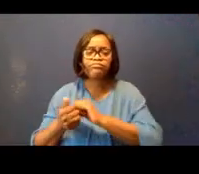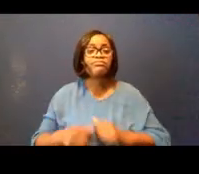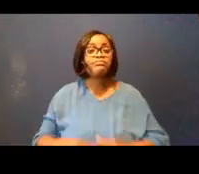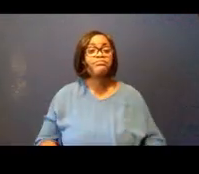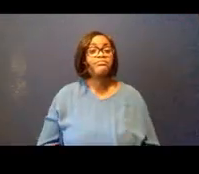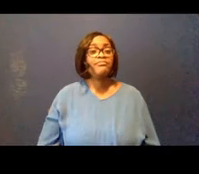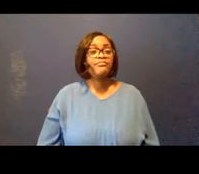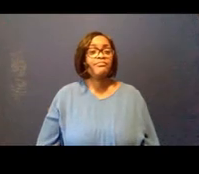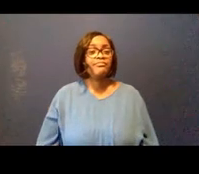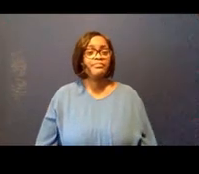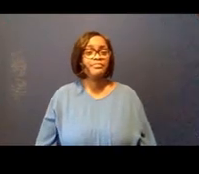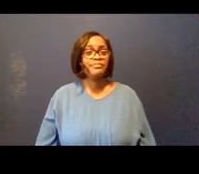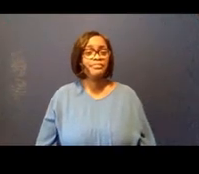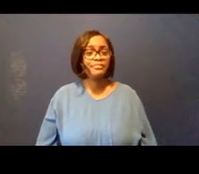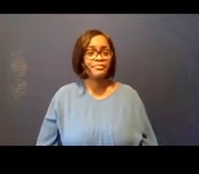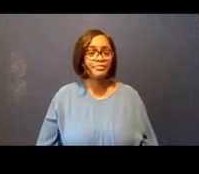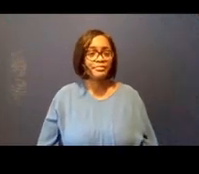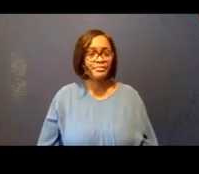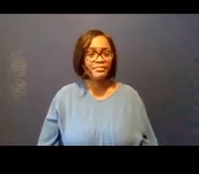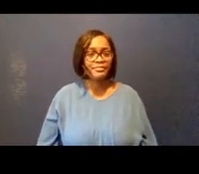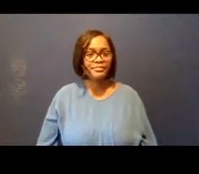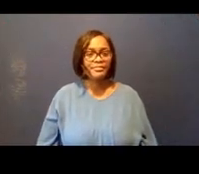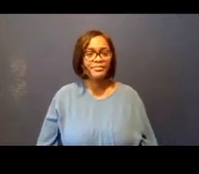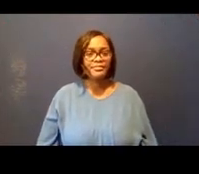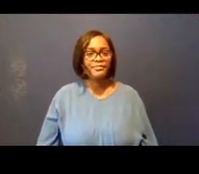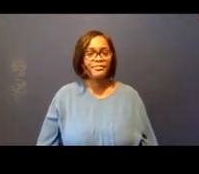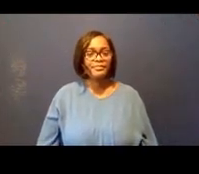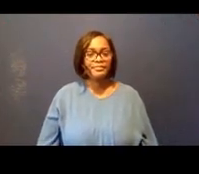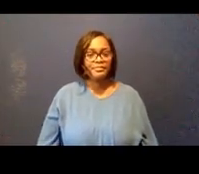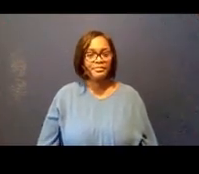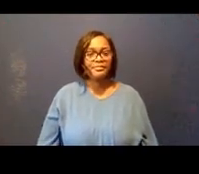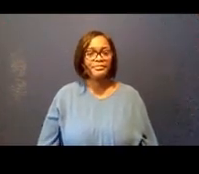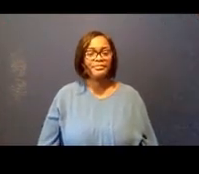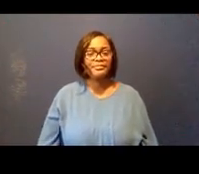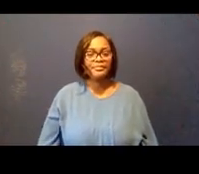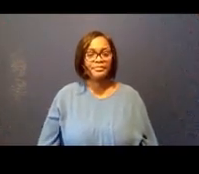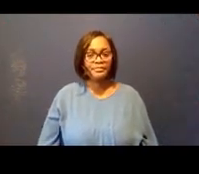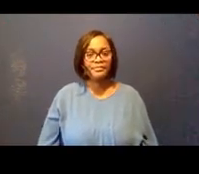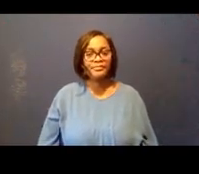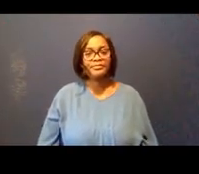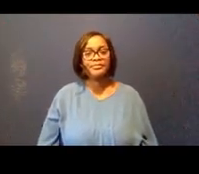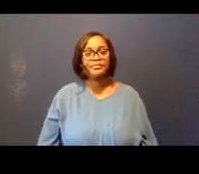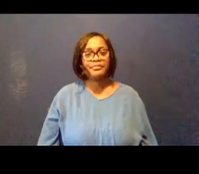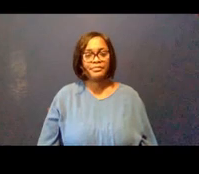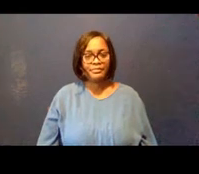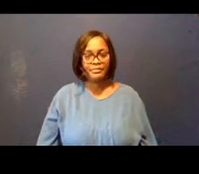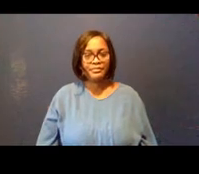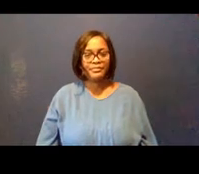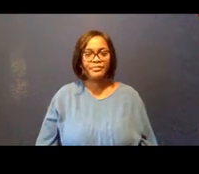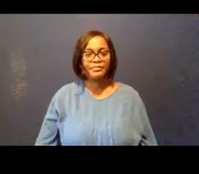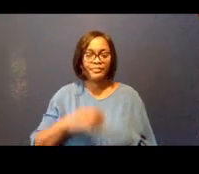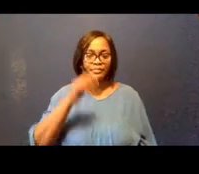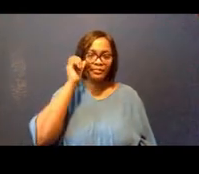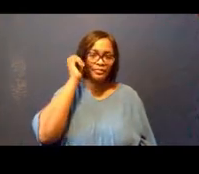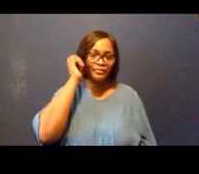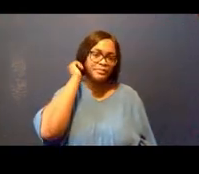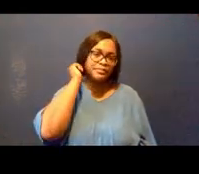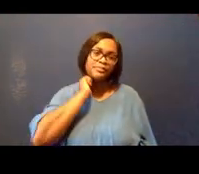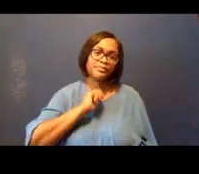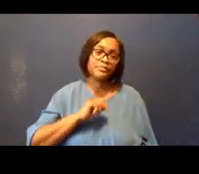on a state, federal, and local